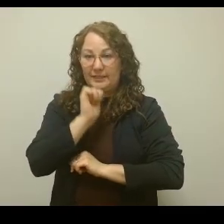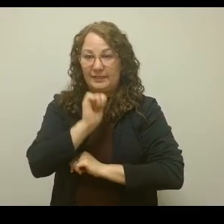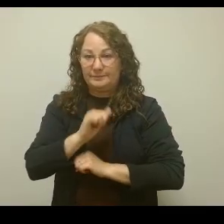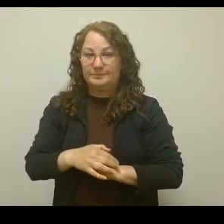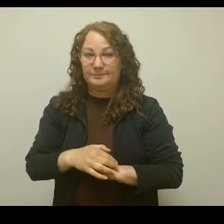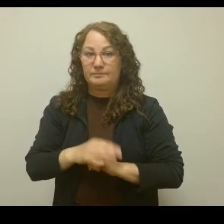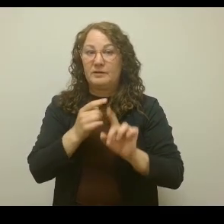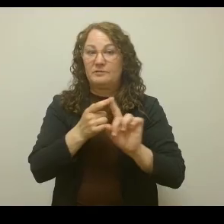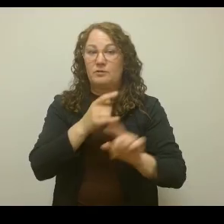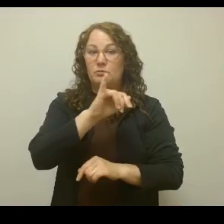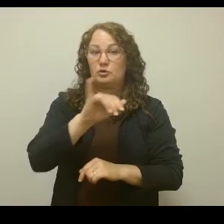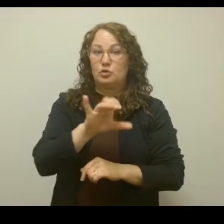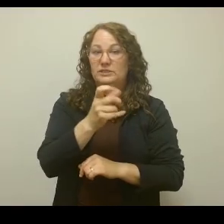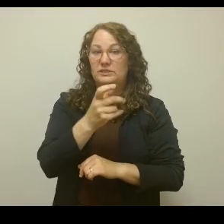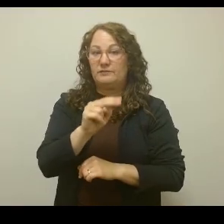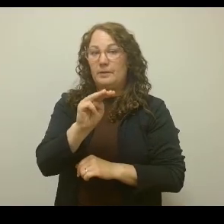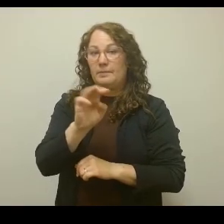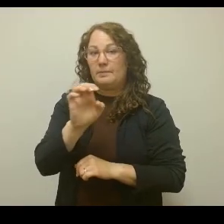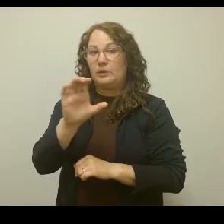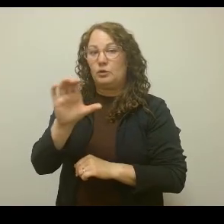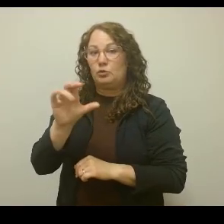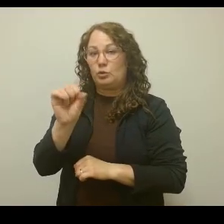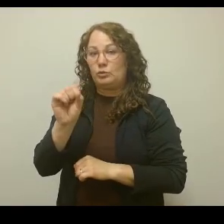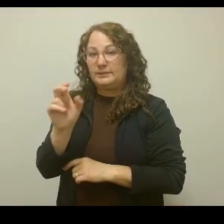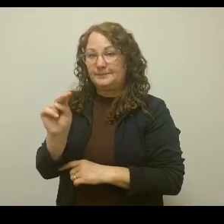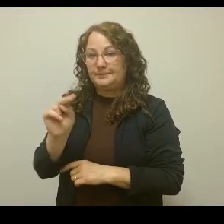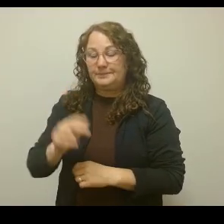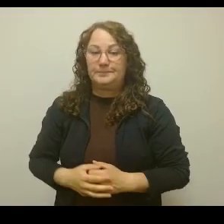by Joseph McCrossen.